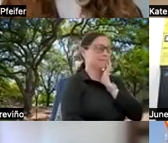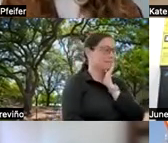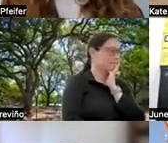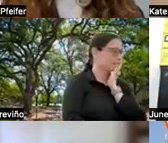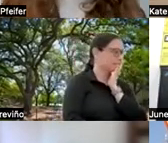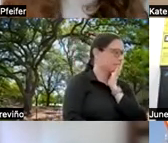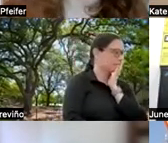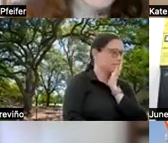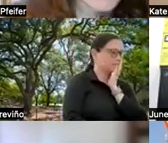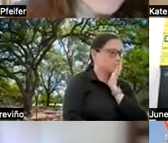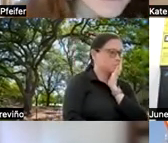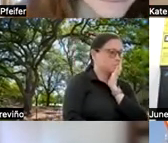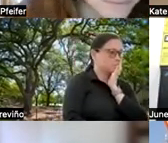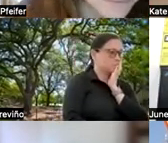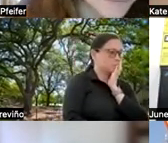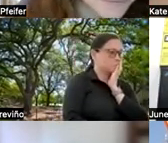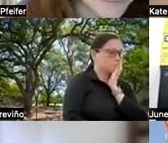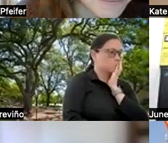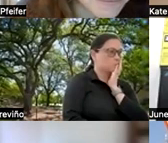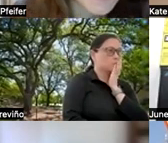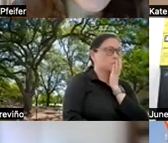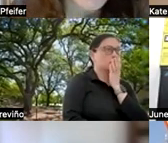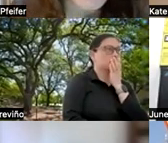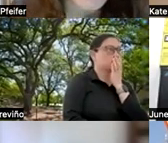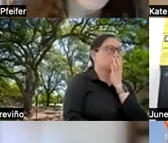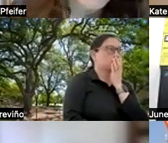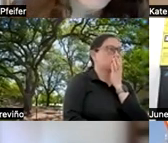And back to Alfirma's point, yeah, there is